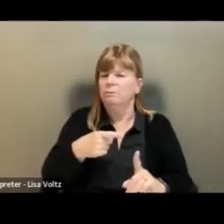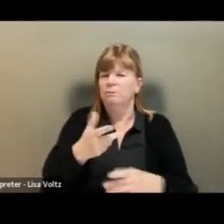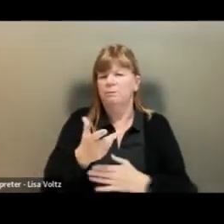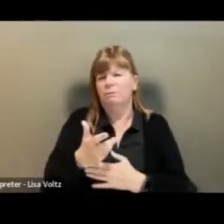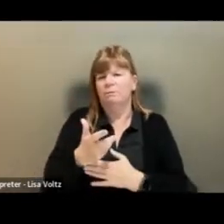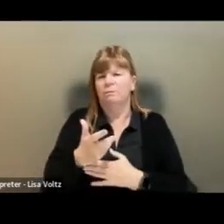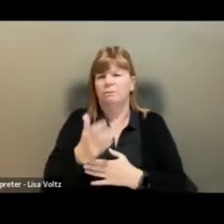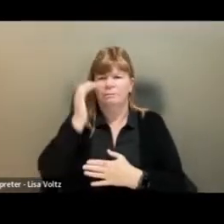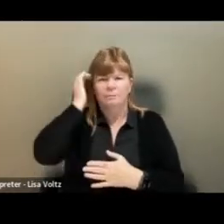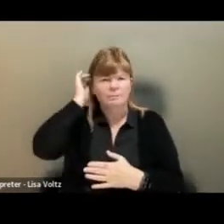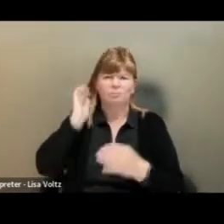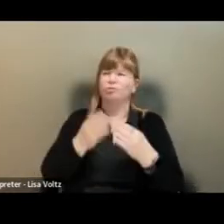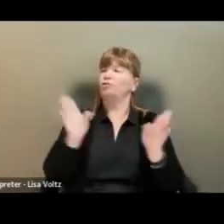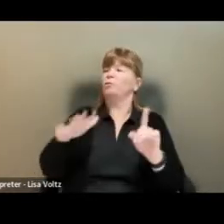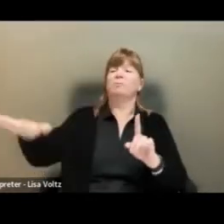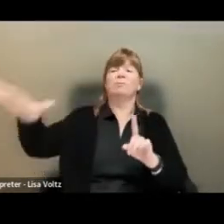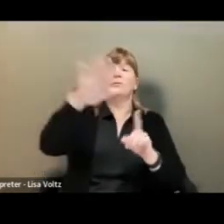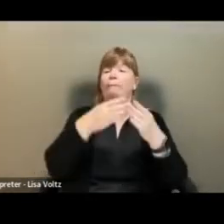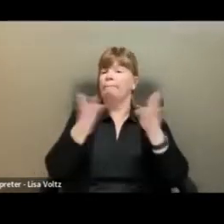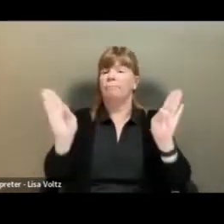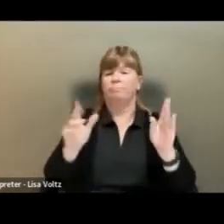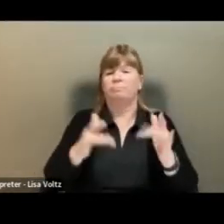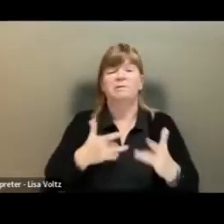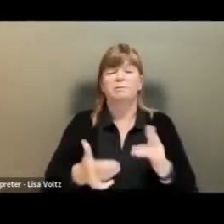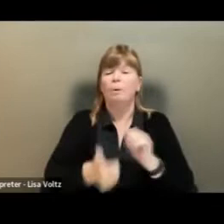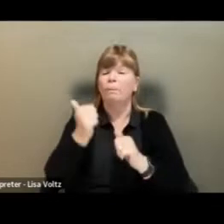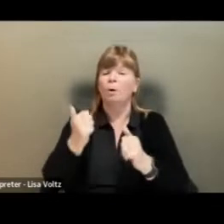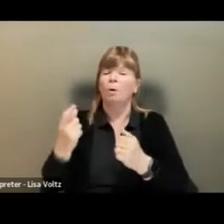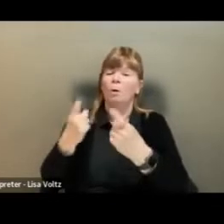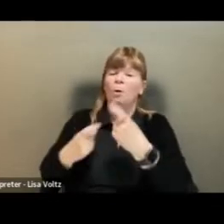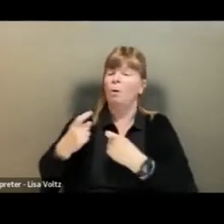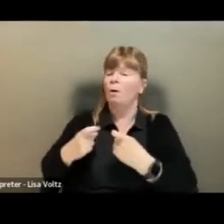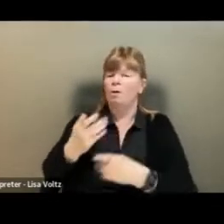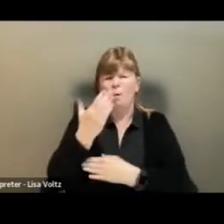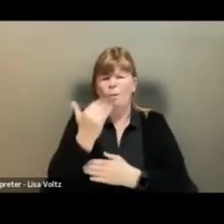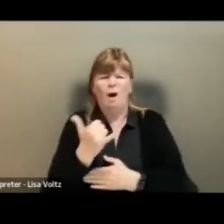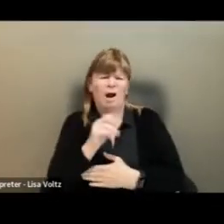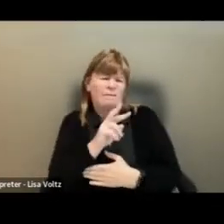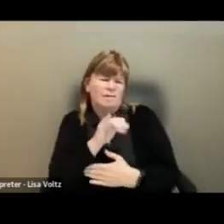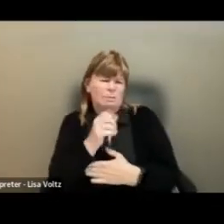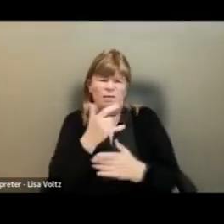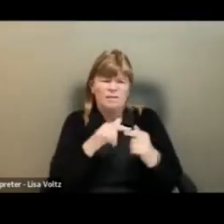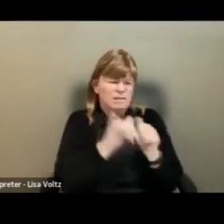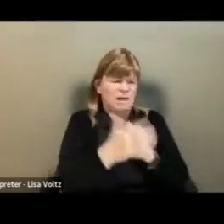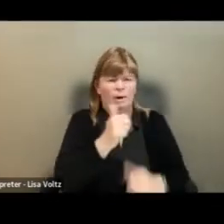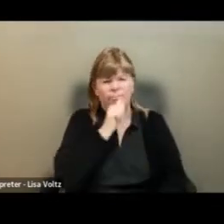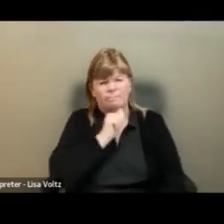or just kind of the general public, one of the most common questions I get, well, why do these victims, why do they stay? Why do they put up? Why don't they just